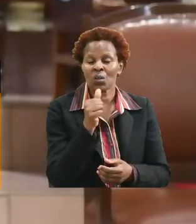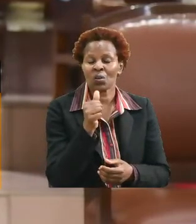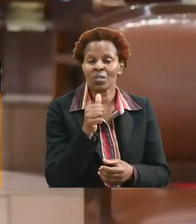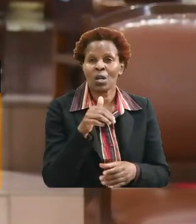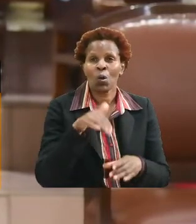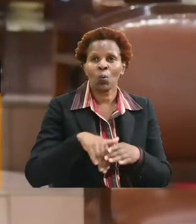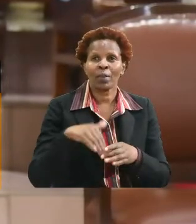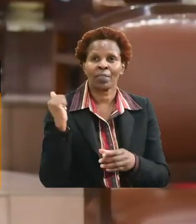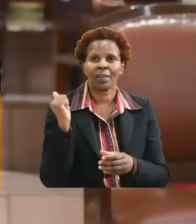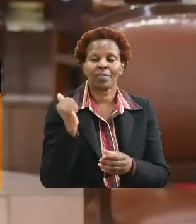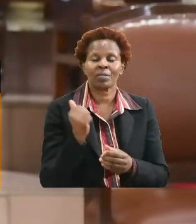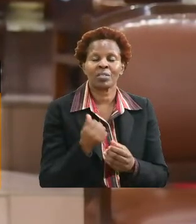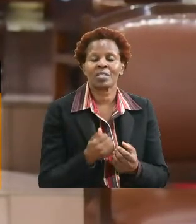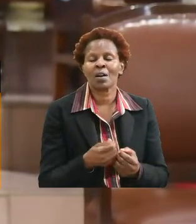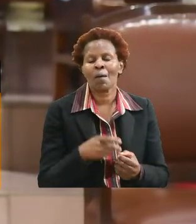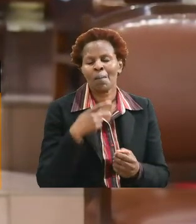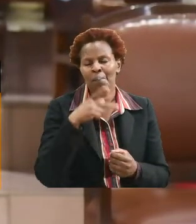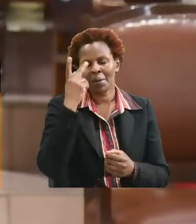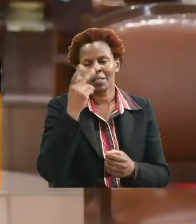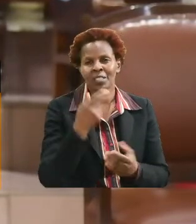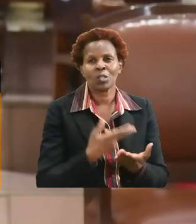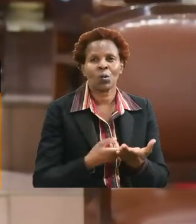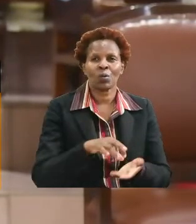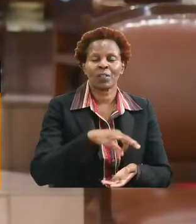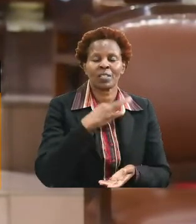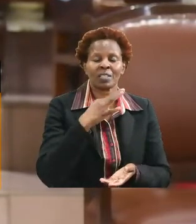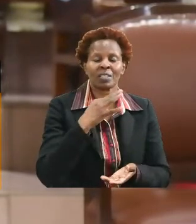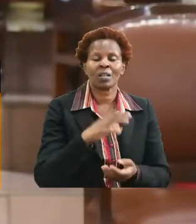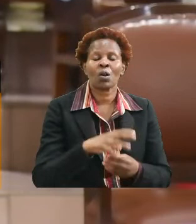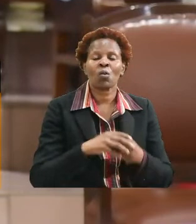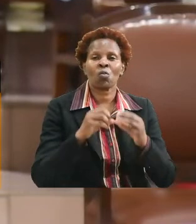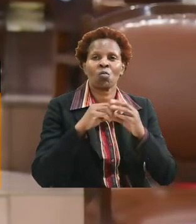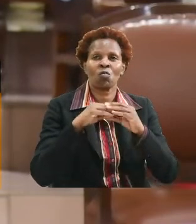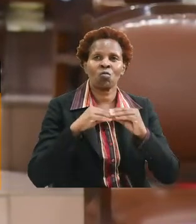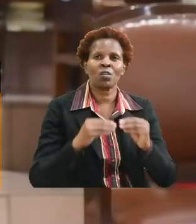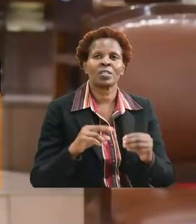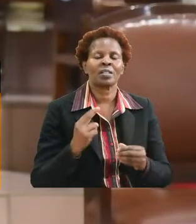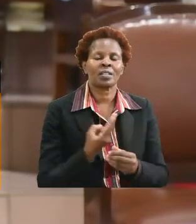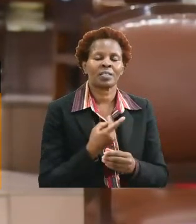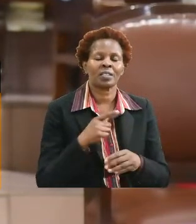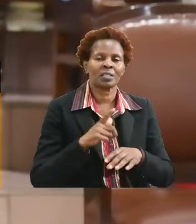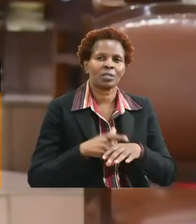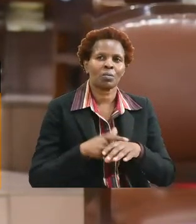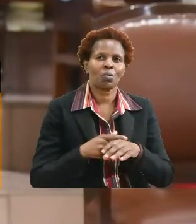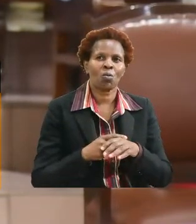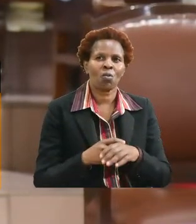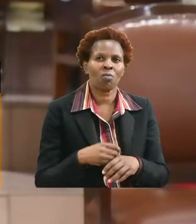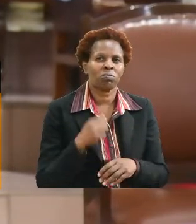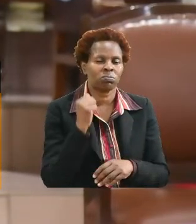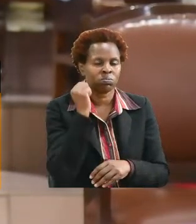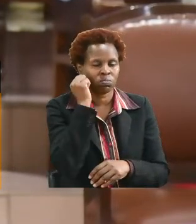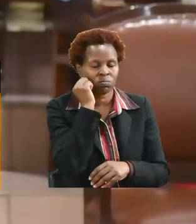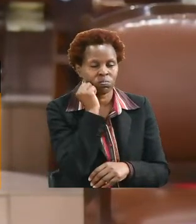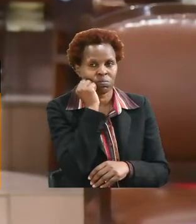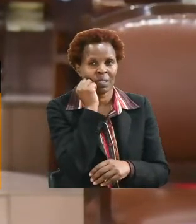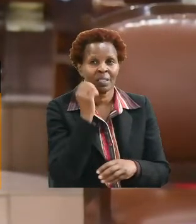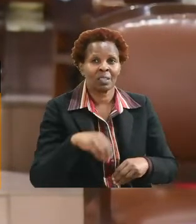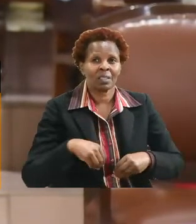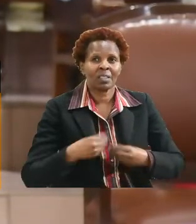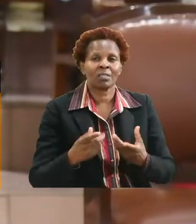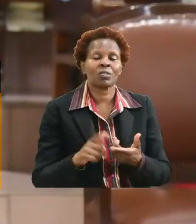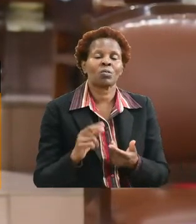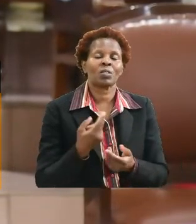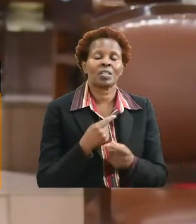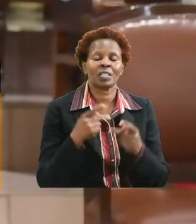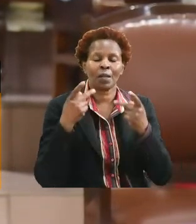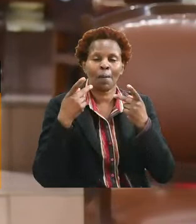as orphans. The Holy Spirit comforts us in times of our grief. He gives us peace in